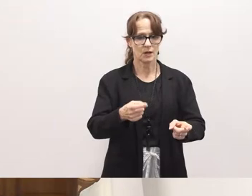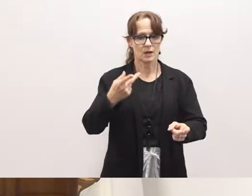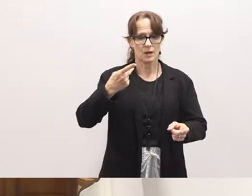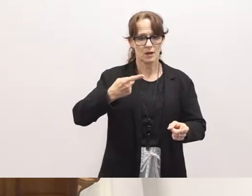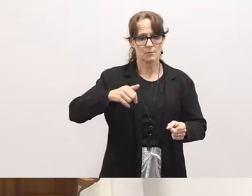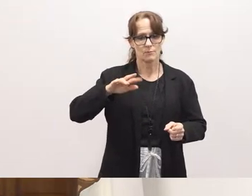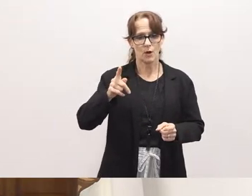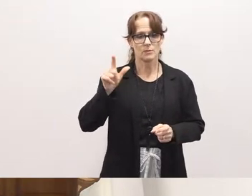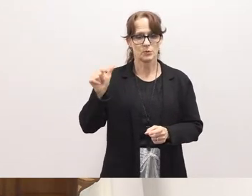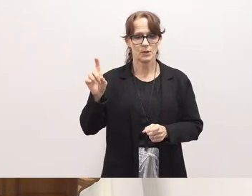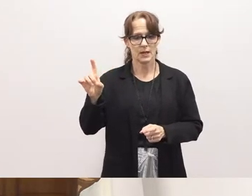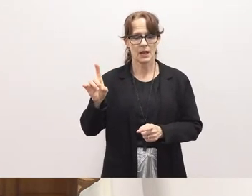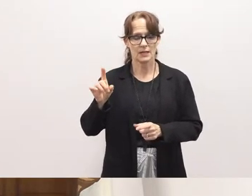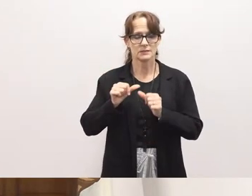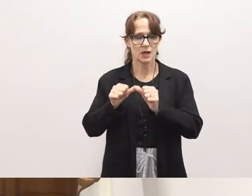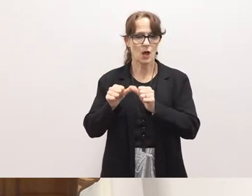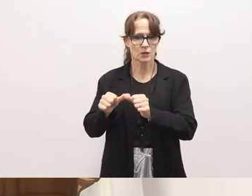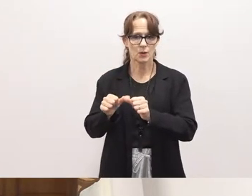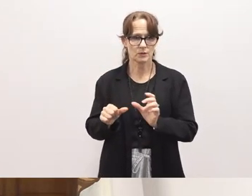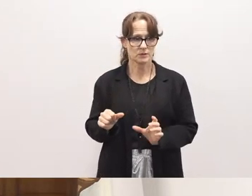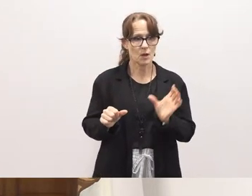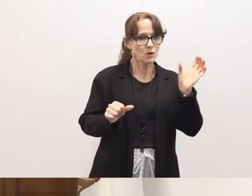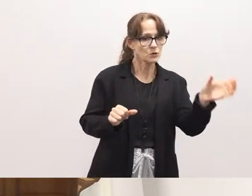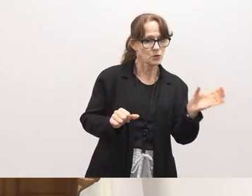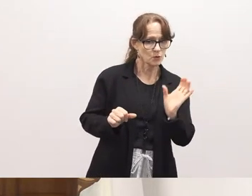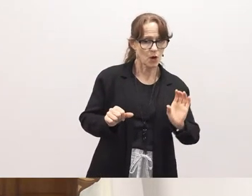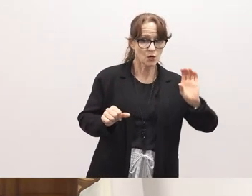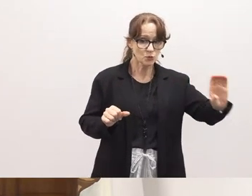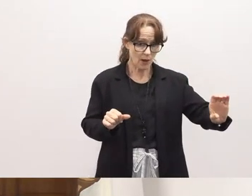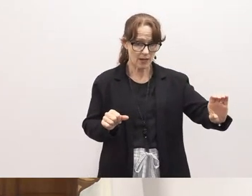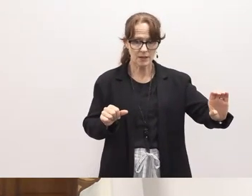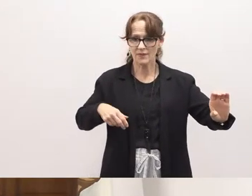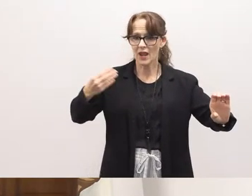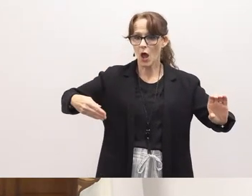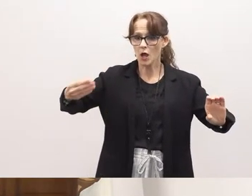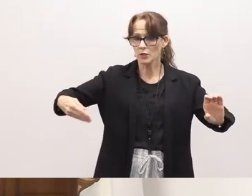is an ongoing appropriation. So just to be clear.